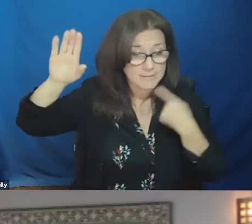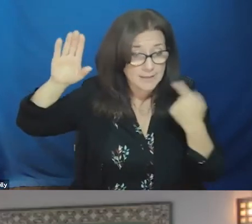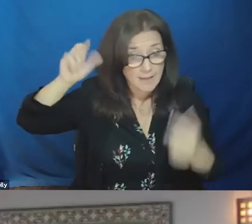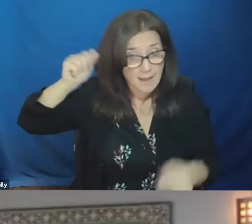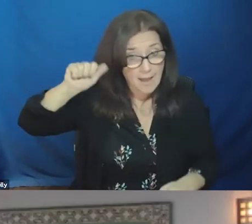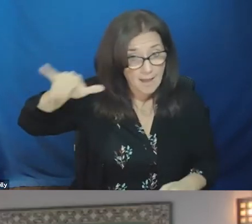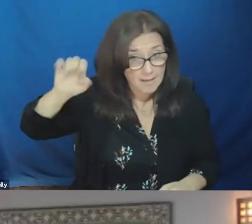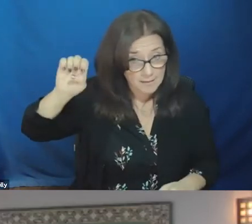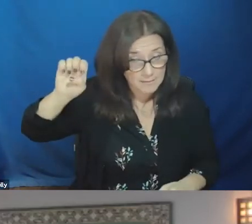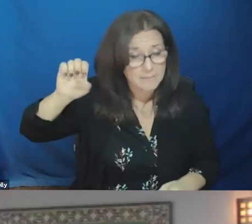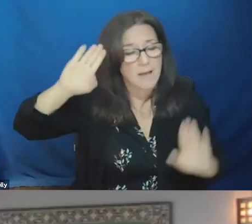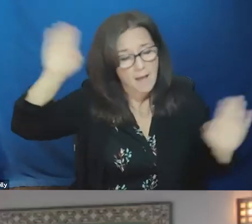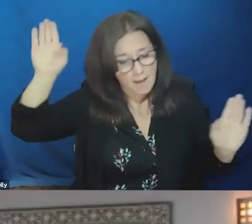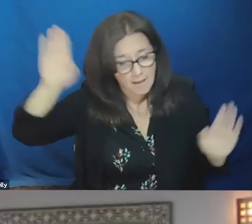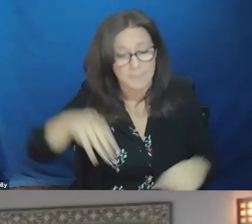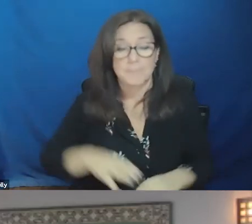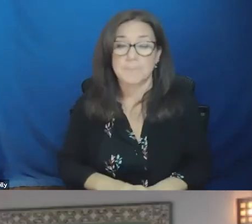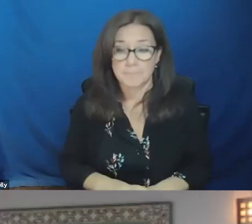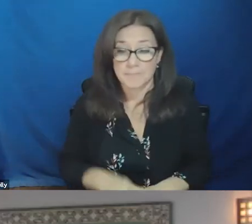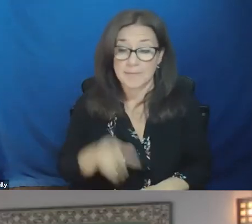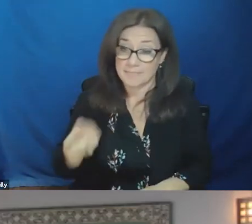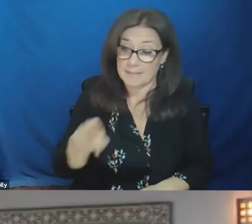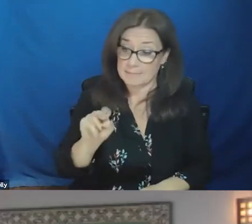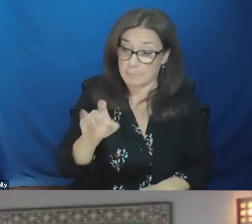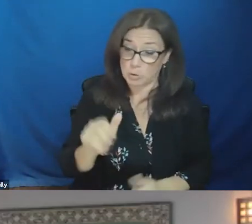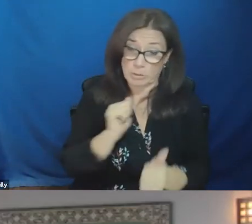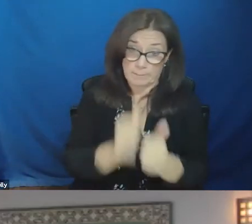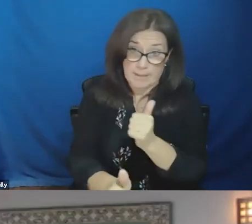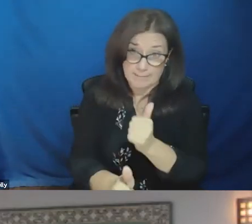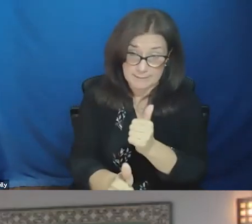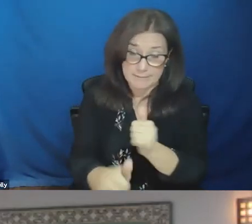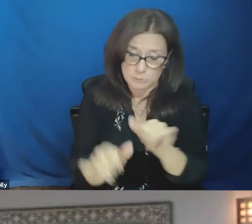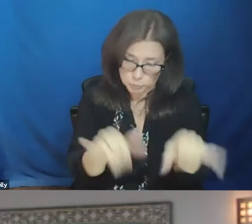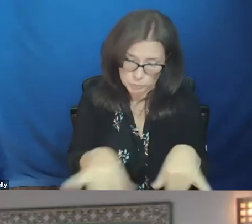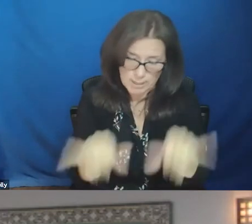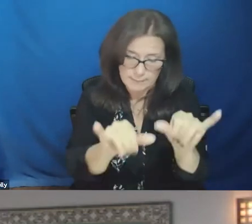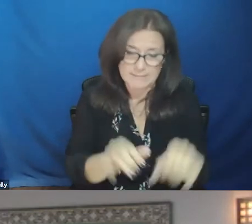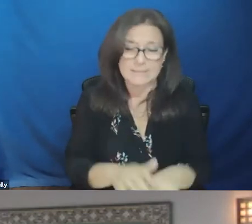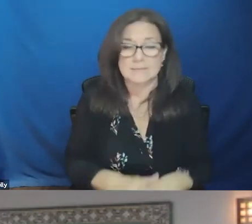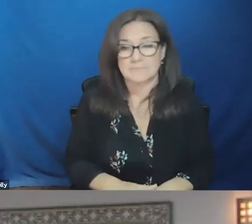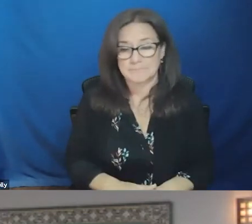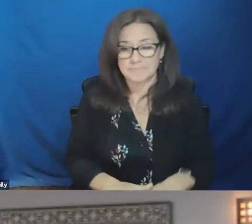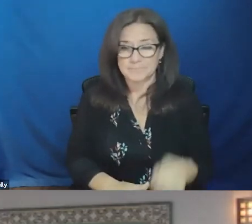aye. Aye. Aye. This motion passes unanimously.